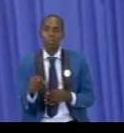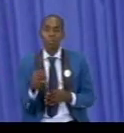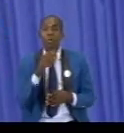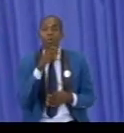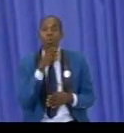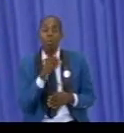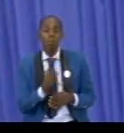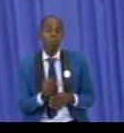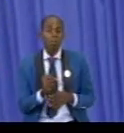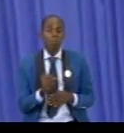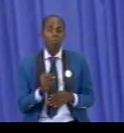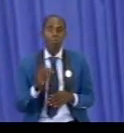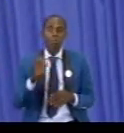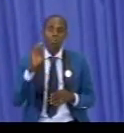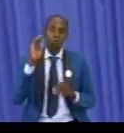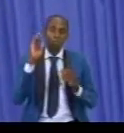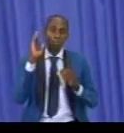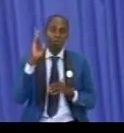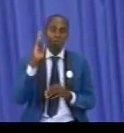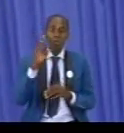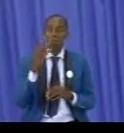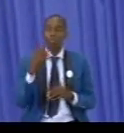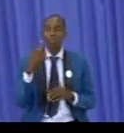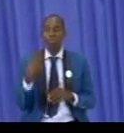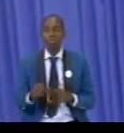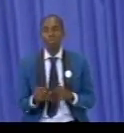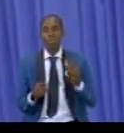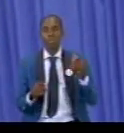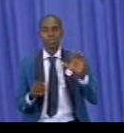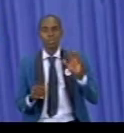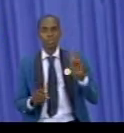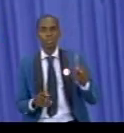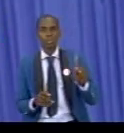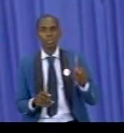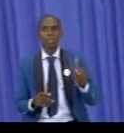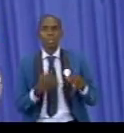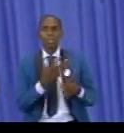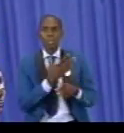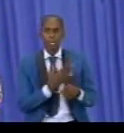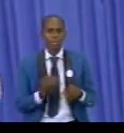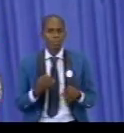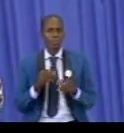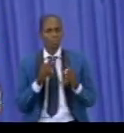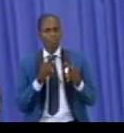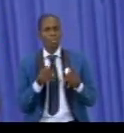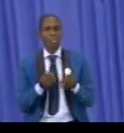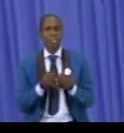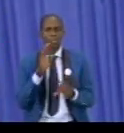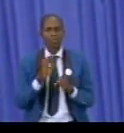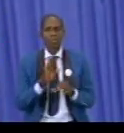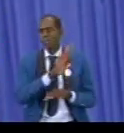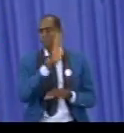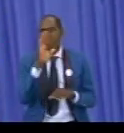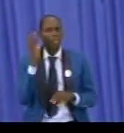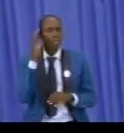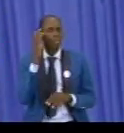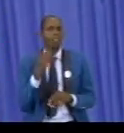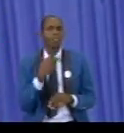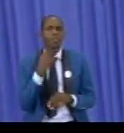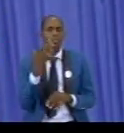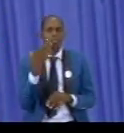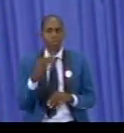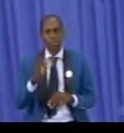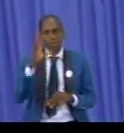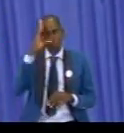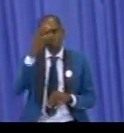message of the GCK. It is there as it seems as if I've never heard the voice of Baba before. Before then,